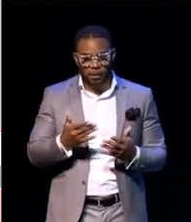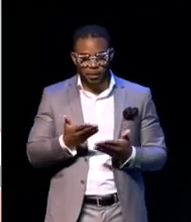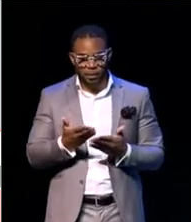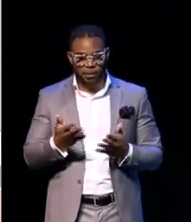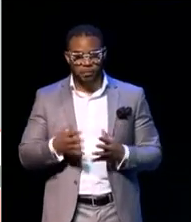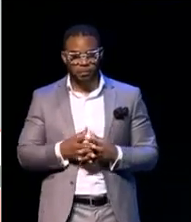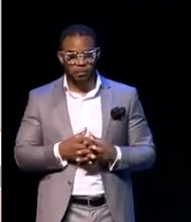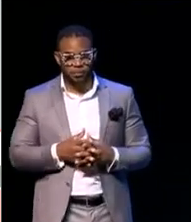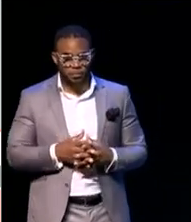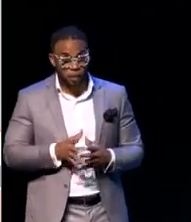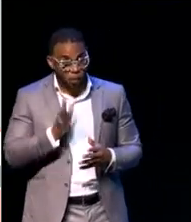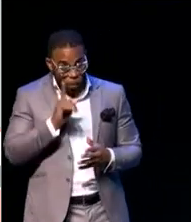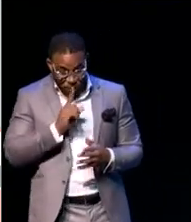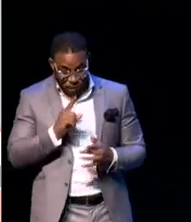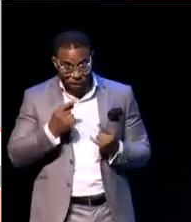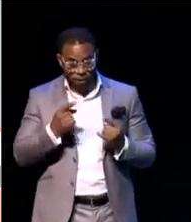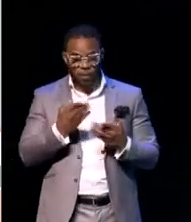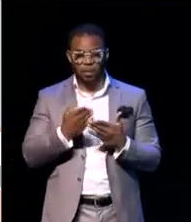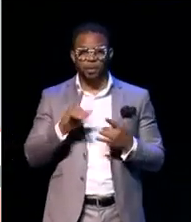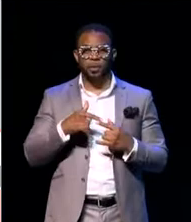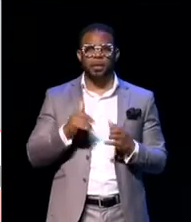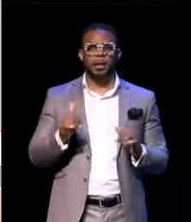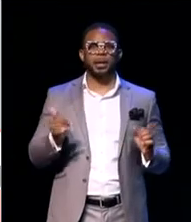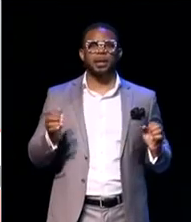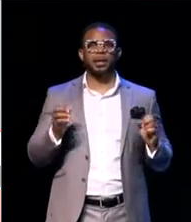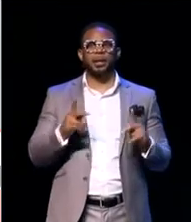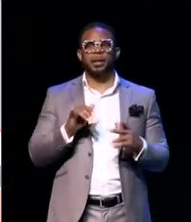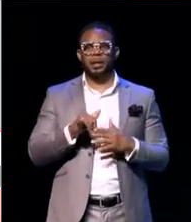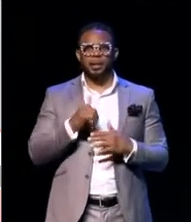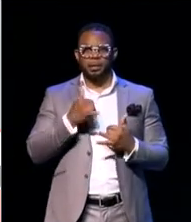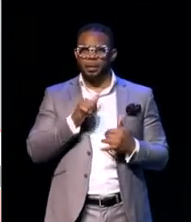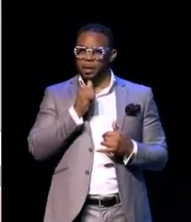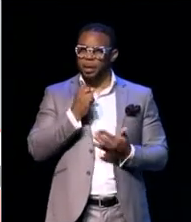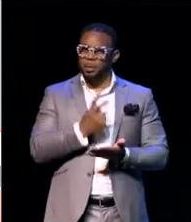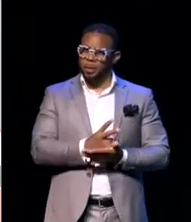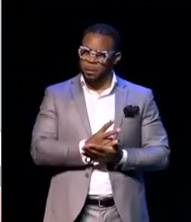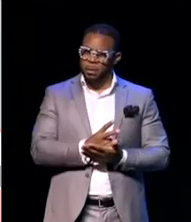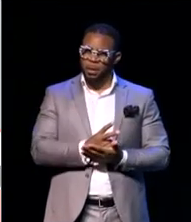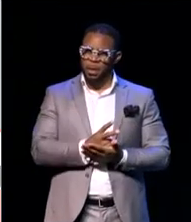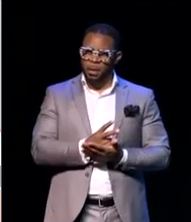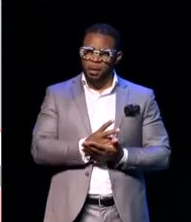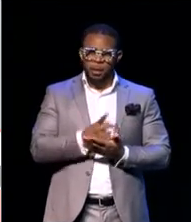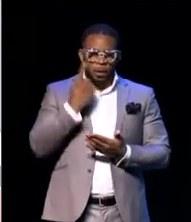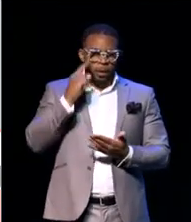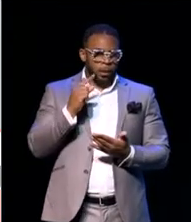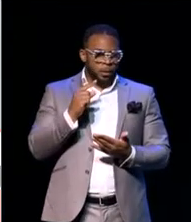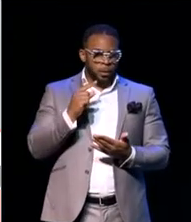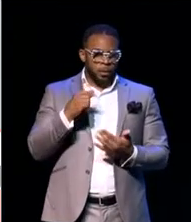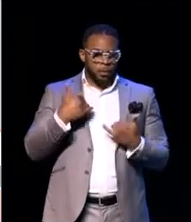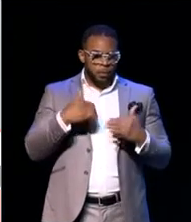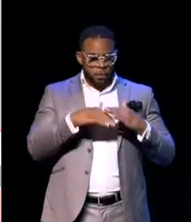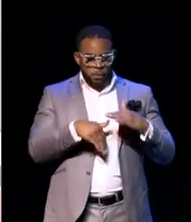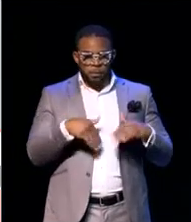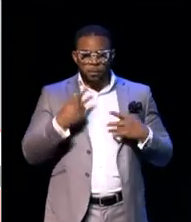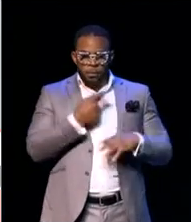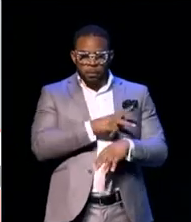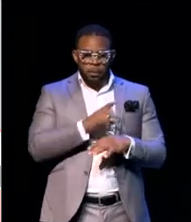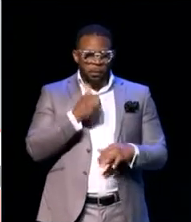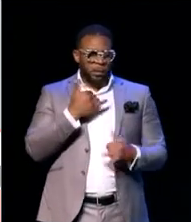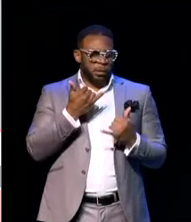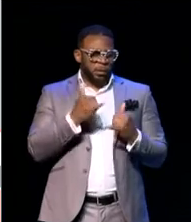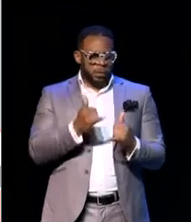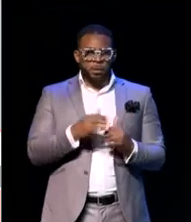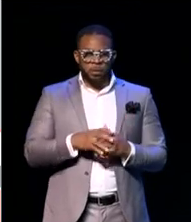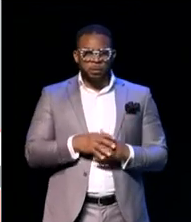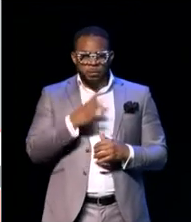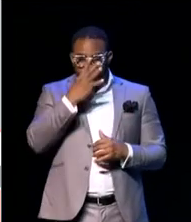thing, or will be an effective thing when we can get that. It's still not approved for the younger patients. So we're